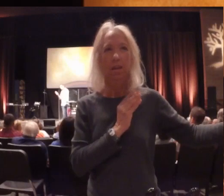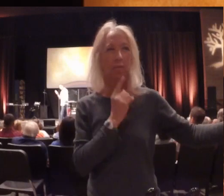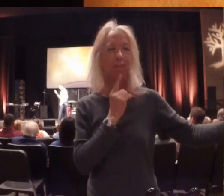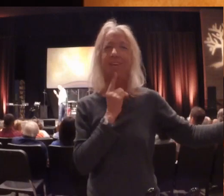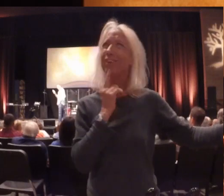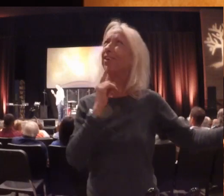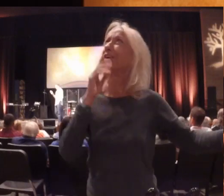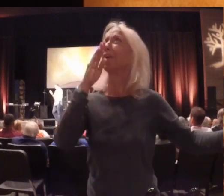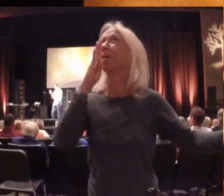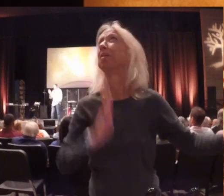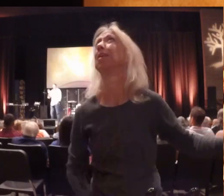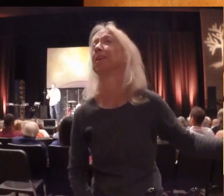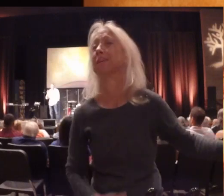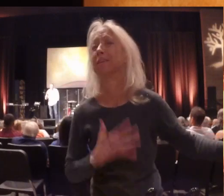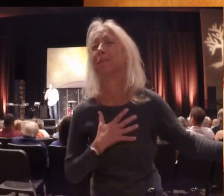we say, God, you know,